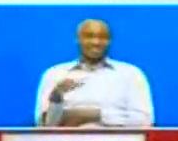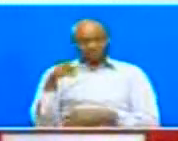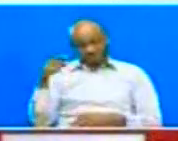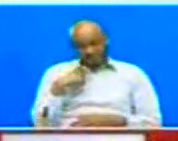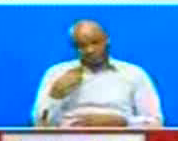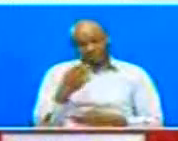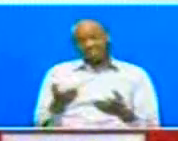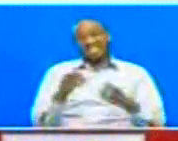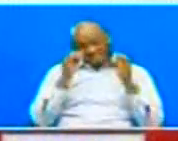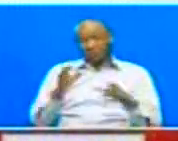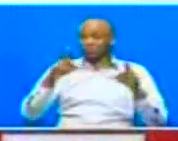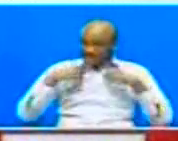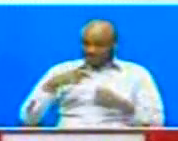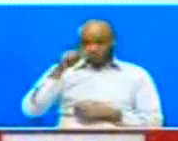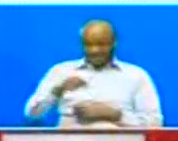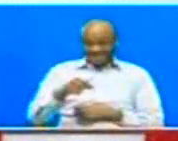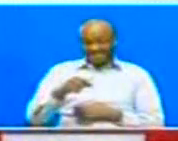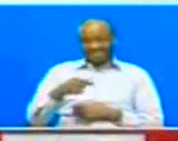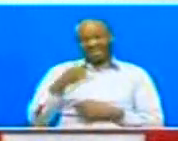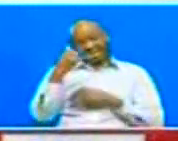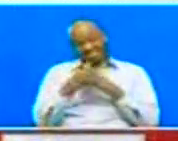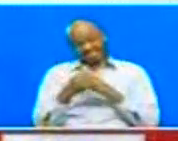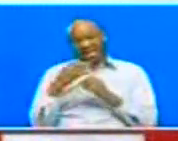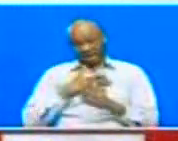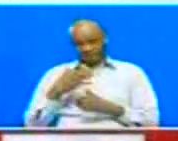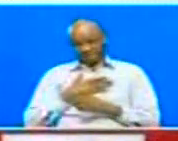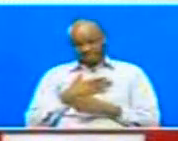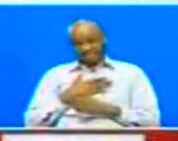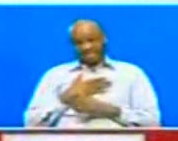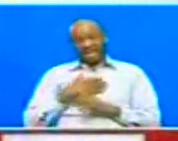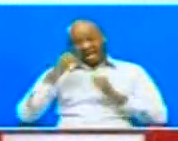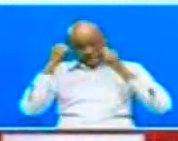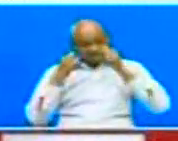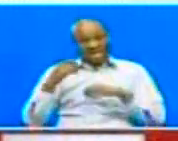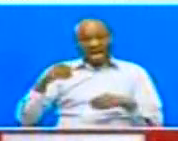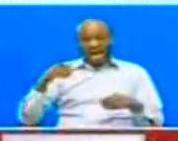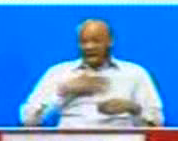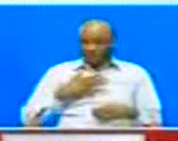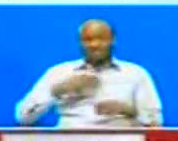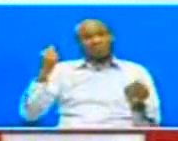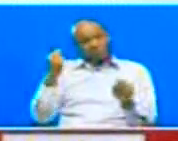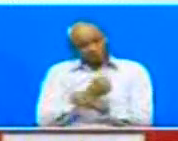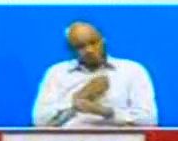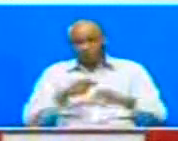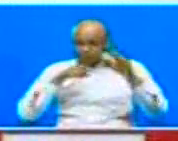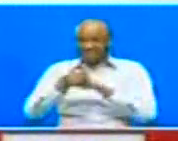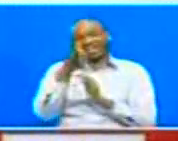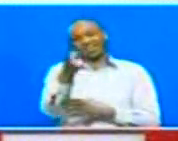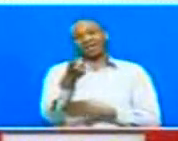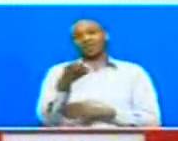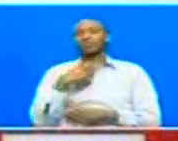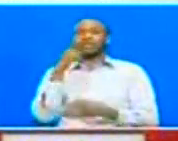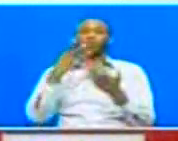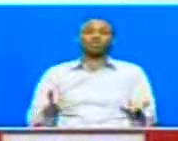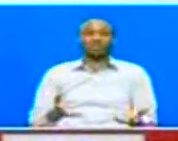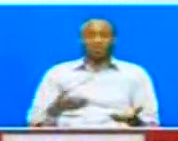the intelligence. If you tell me today, as a country, that our forces cannot get to a certain part of the Dadaab refugee camp, then what